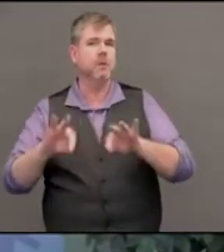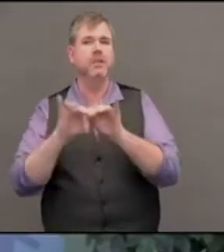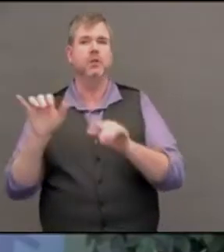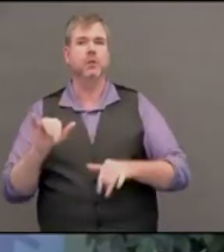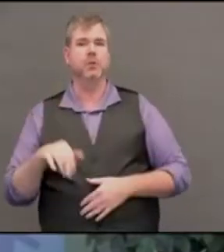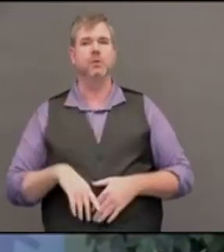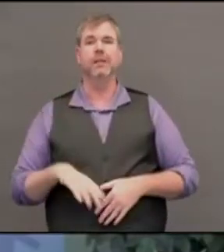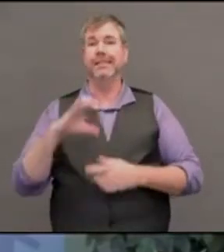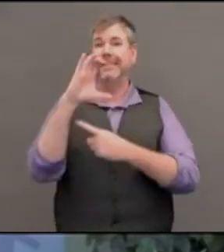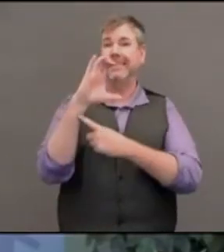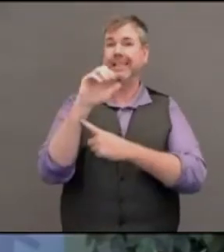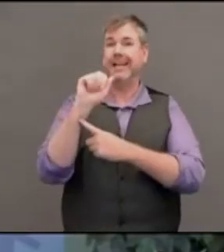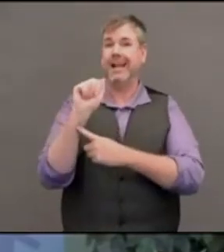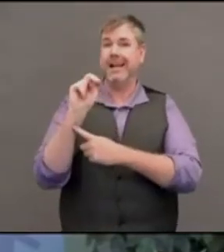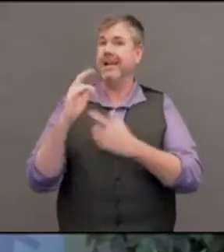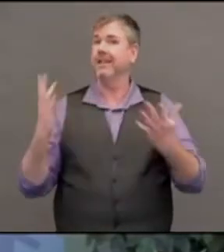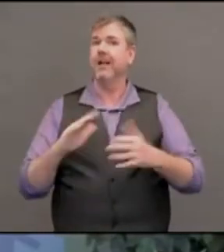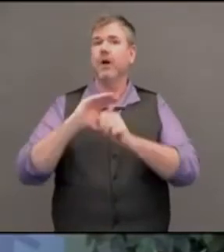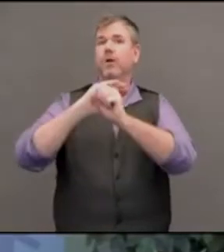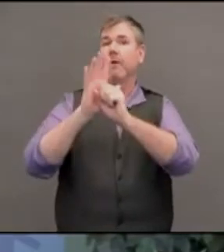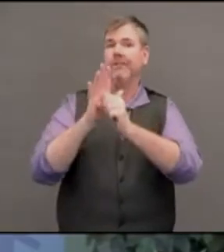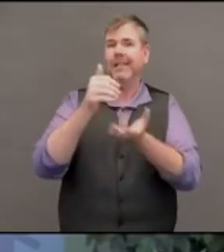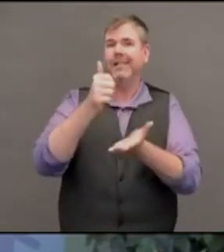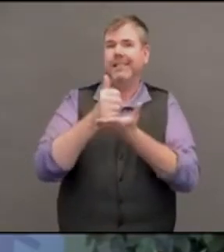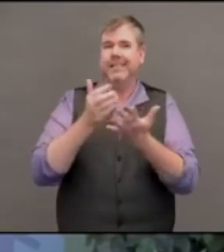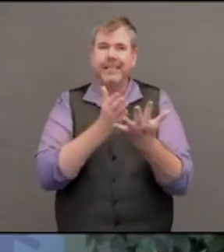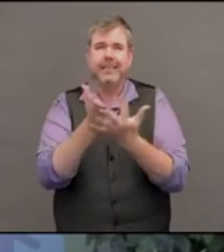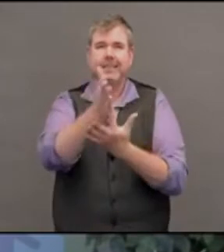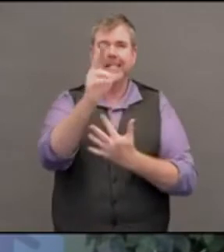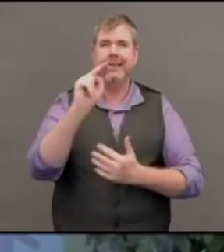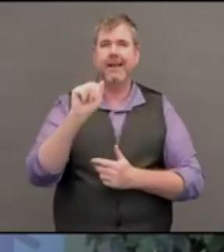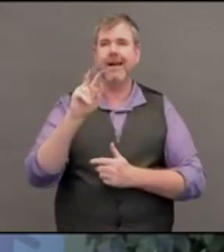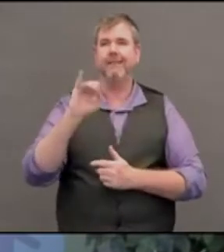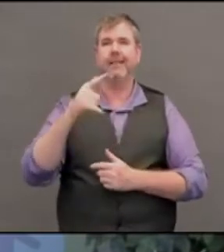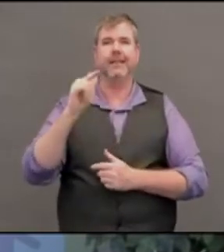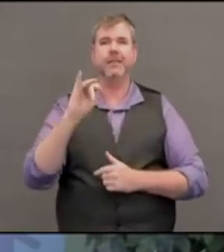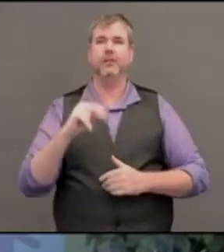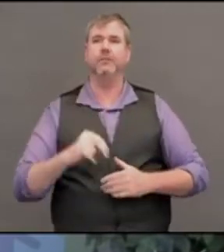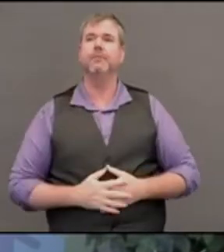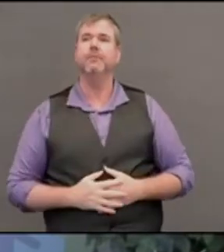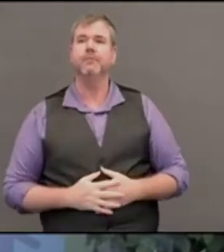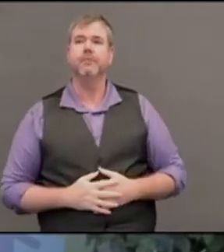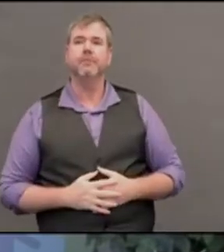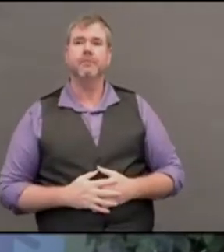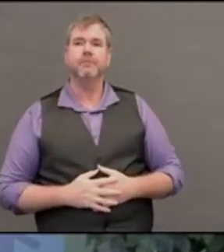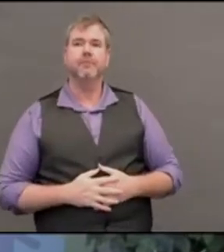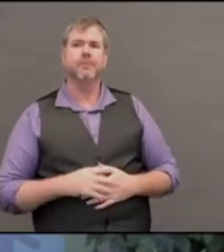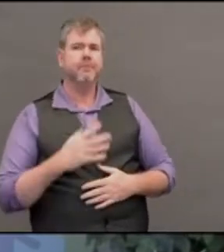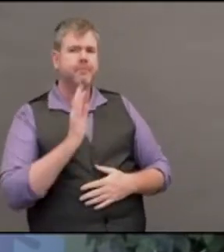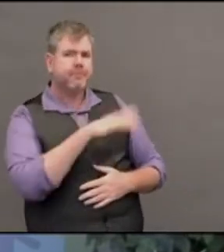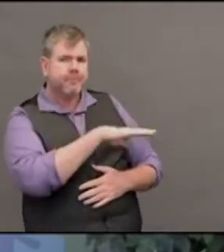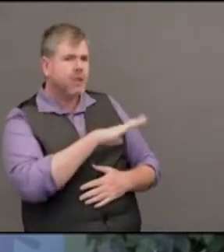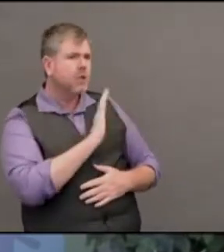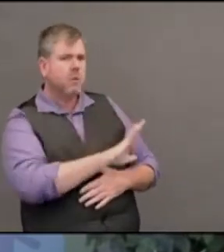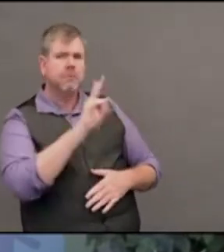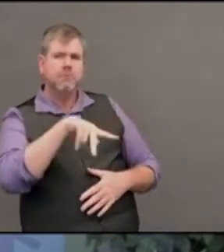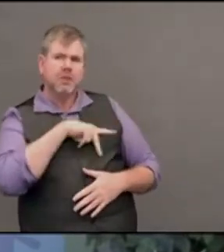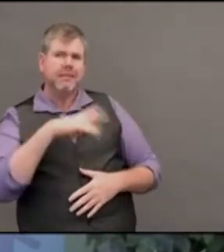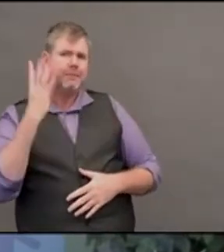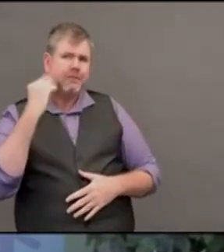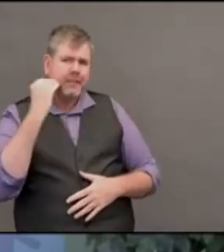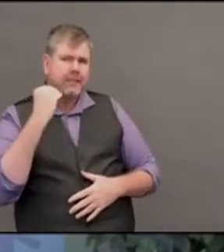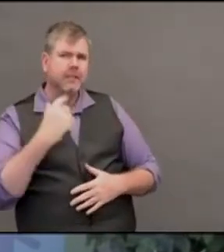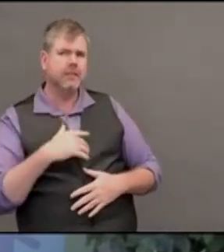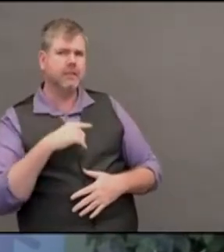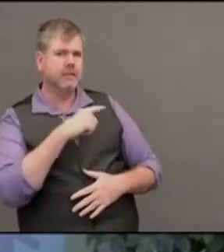Awesome. So tell me your personal experience. Why did you get involved with this team? I feel like part of being